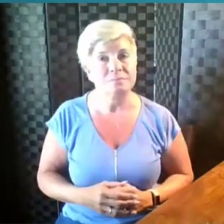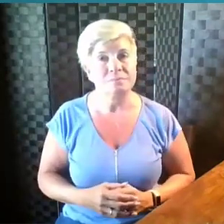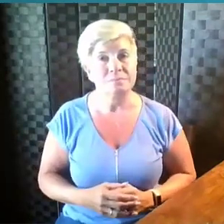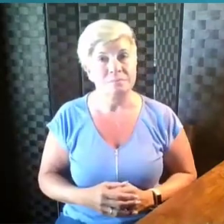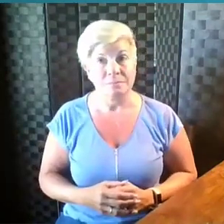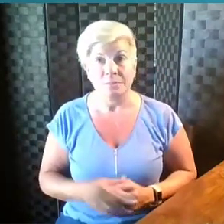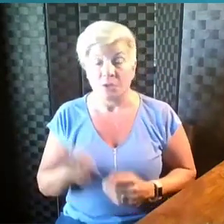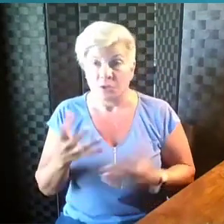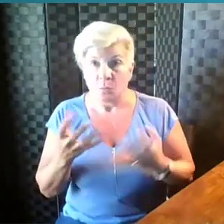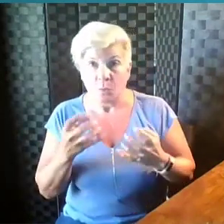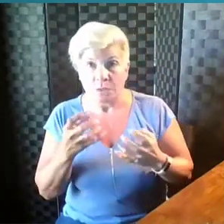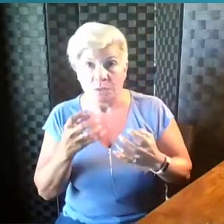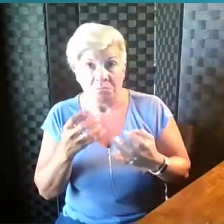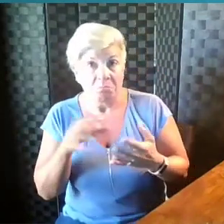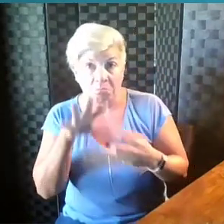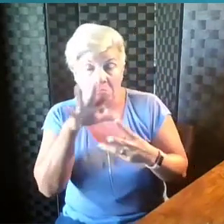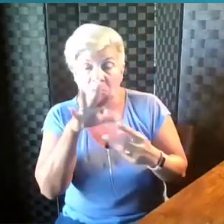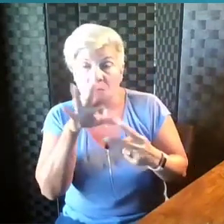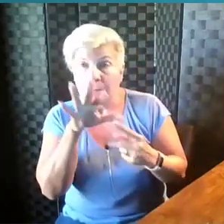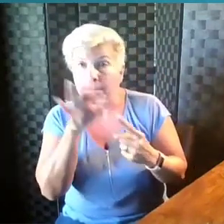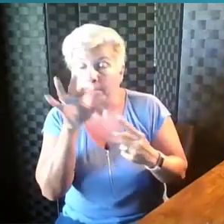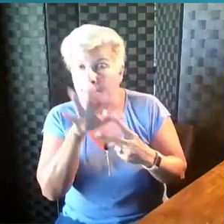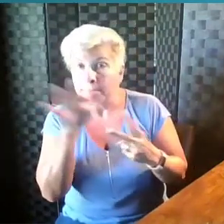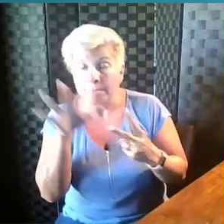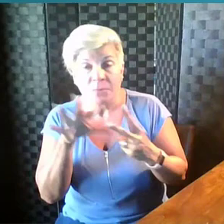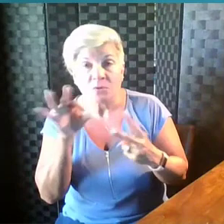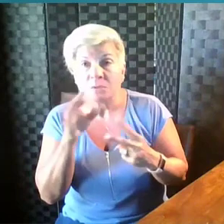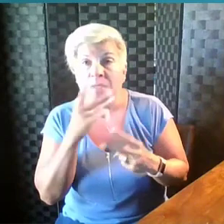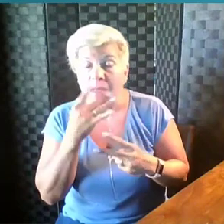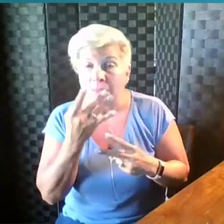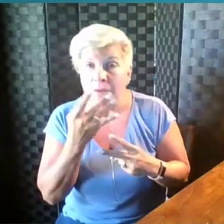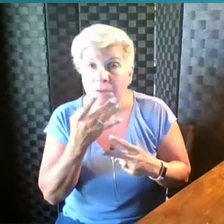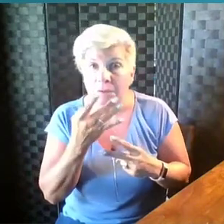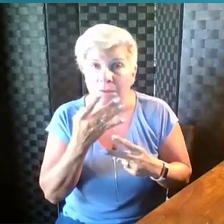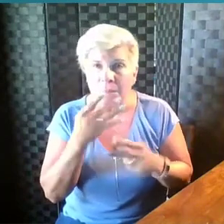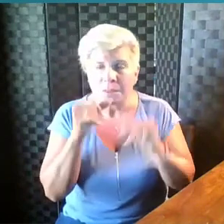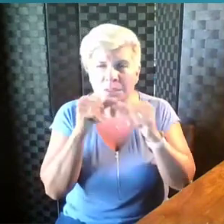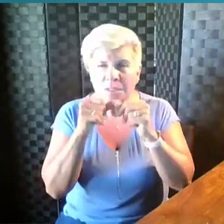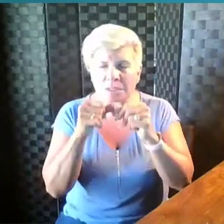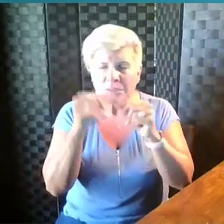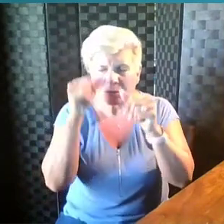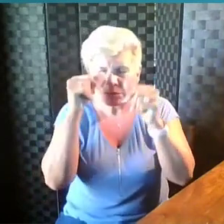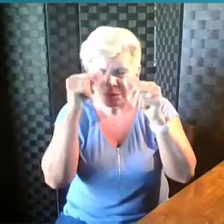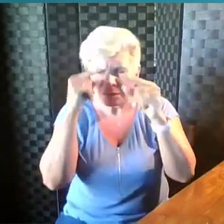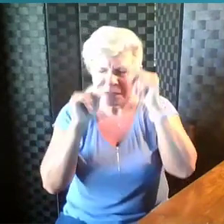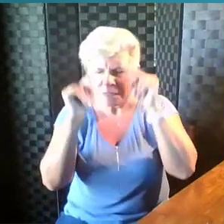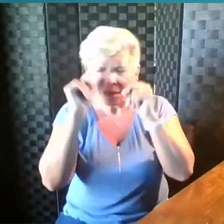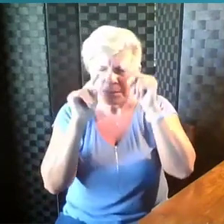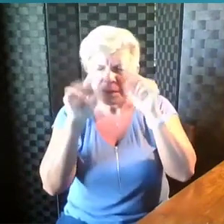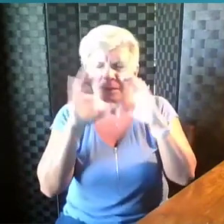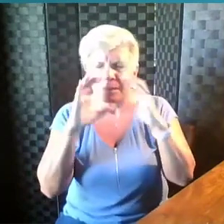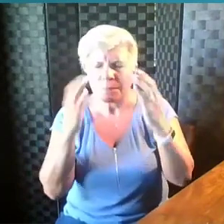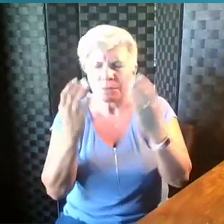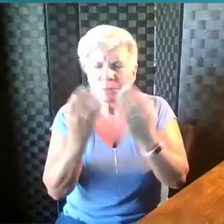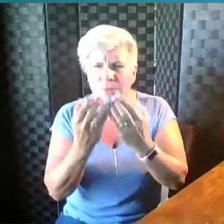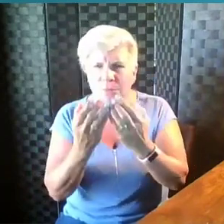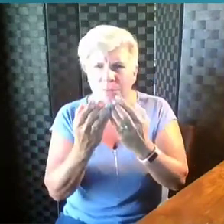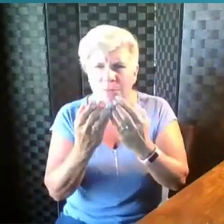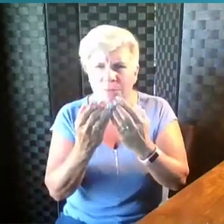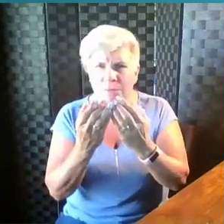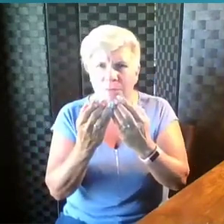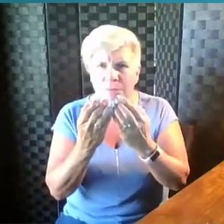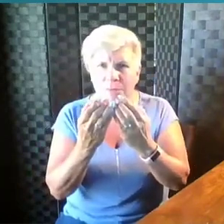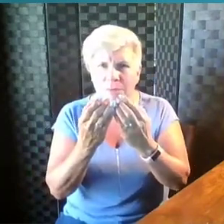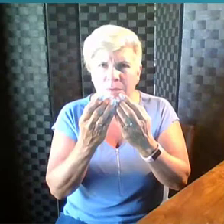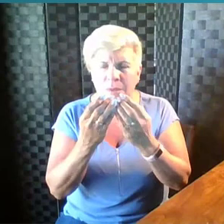If you'd like, you can choose a color for your balloon. Keep the picture of the balloon in your mind. The balloon's